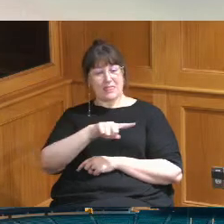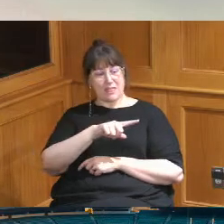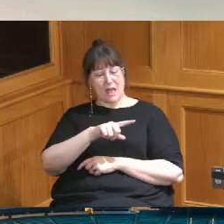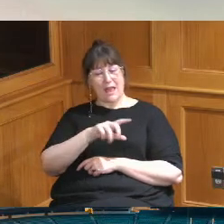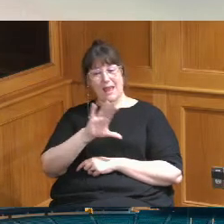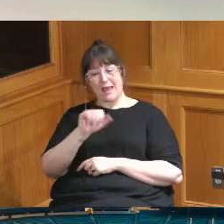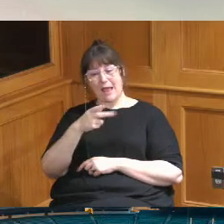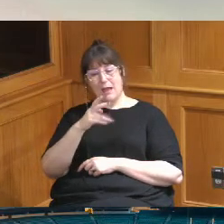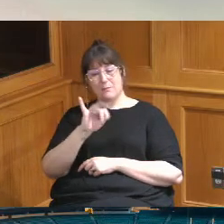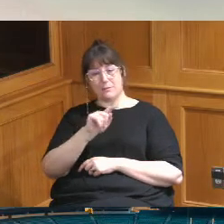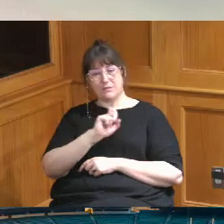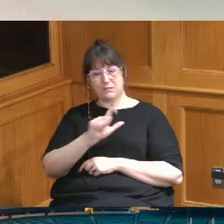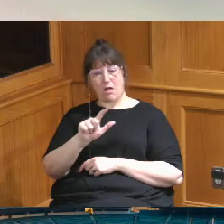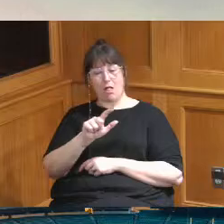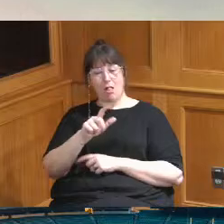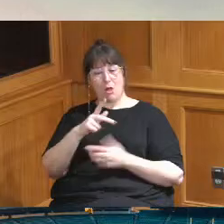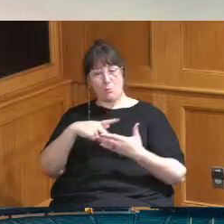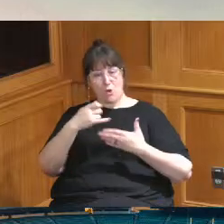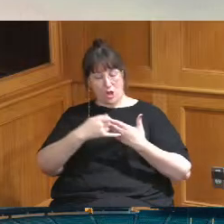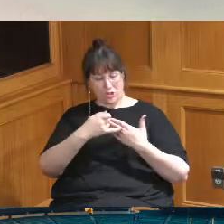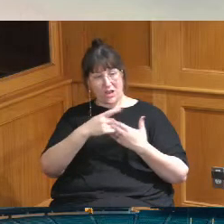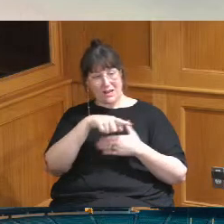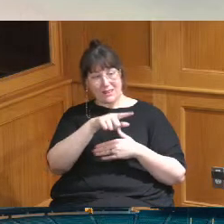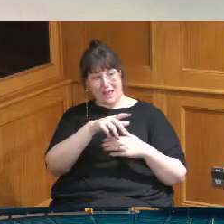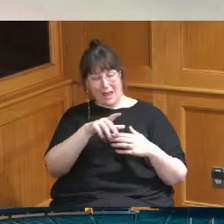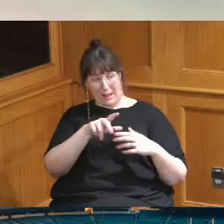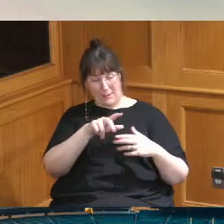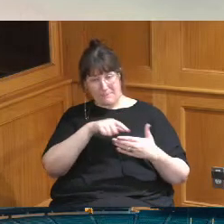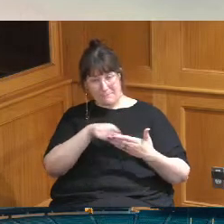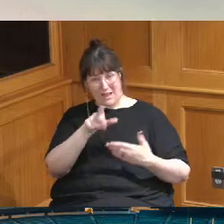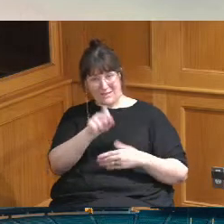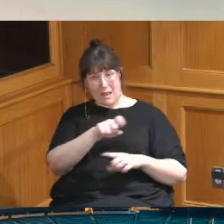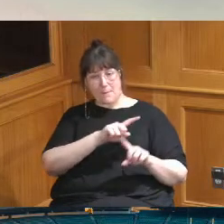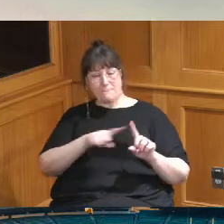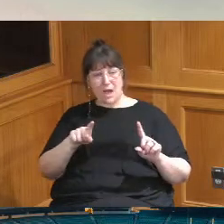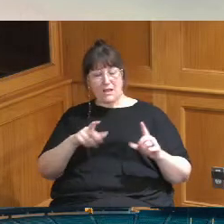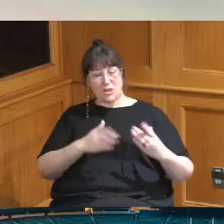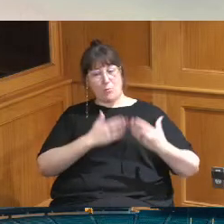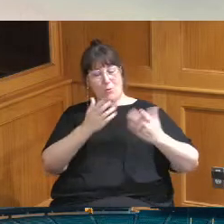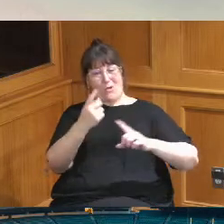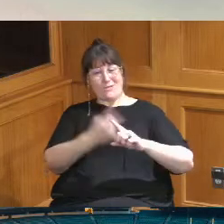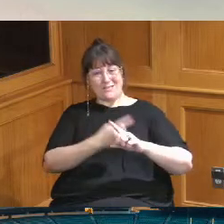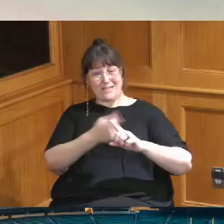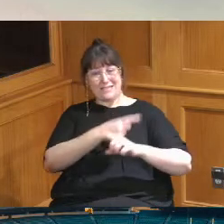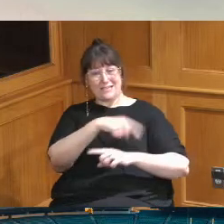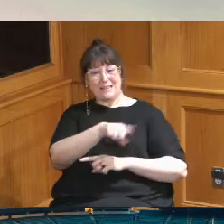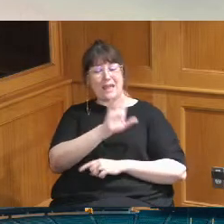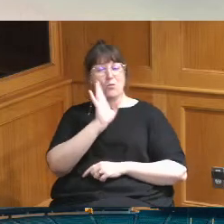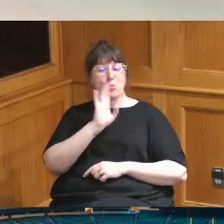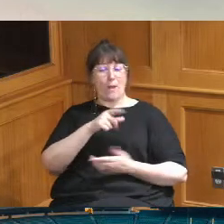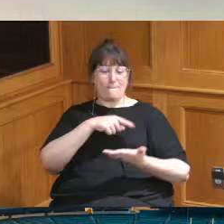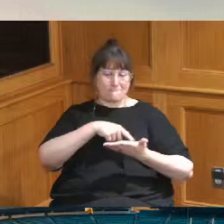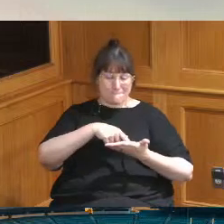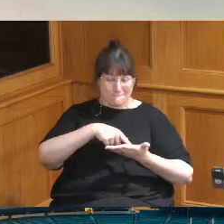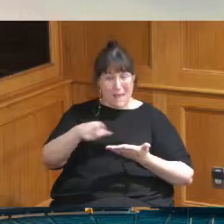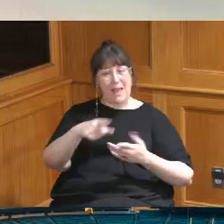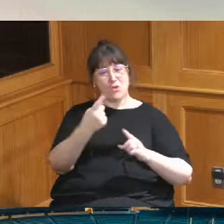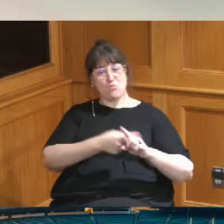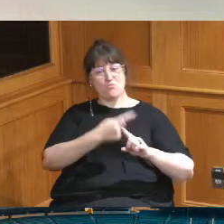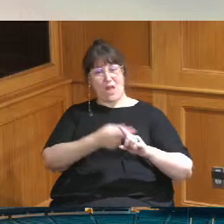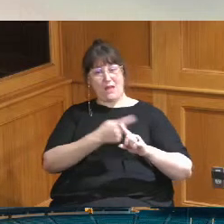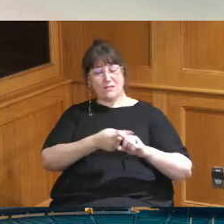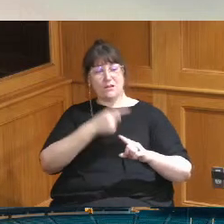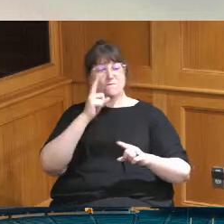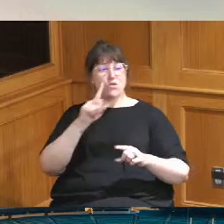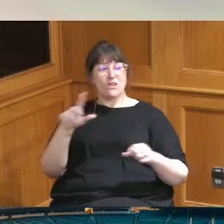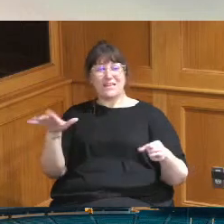capital project that was done several years ago. But under the proposed lease, they will pay market rent for the